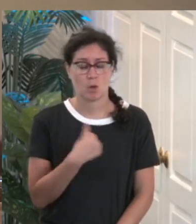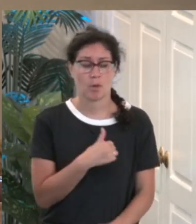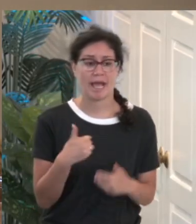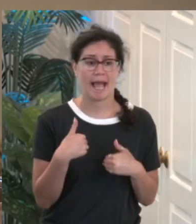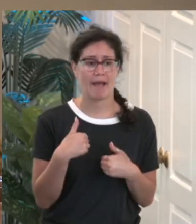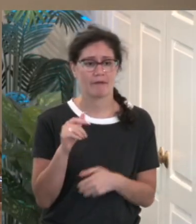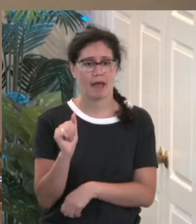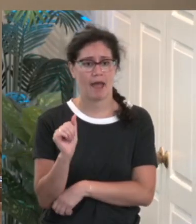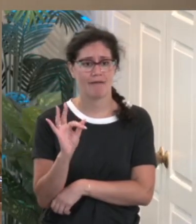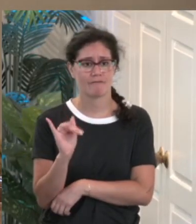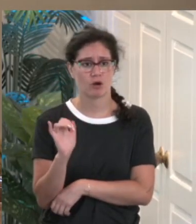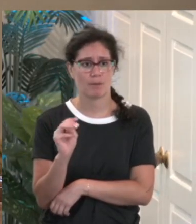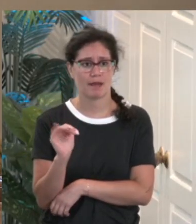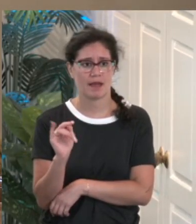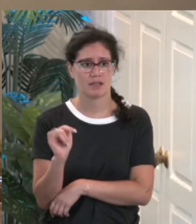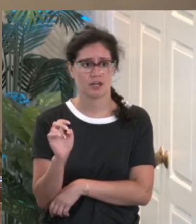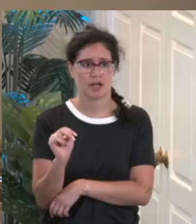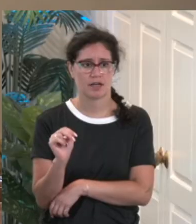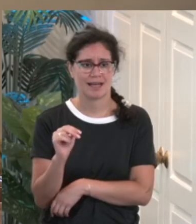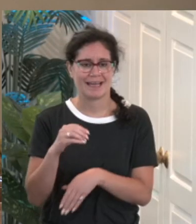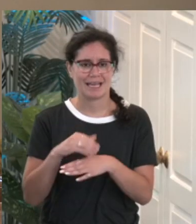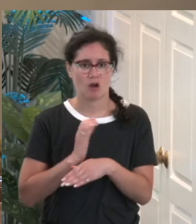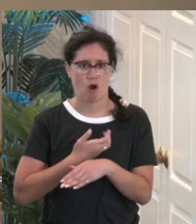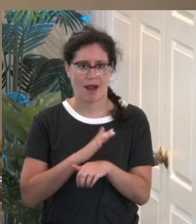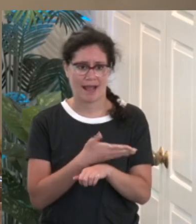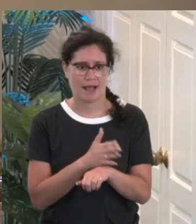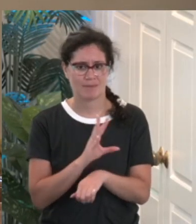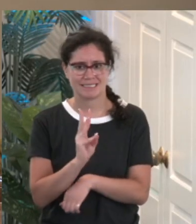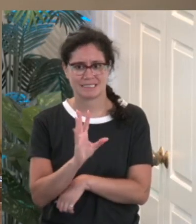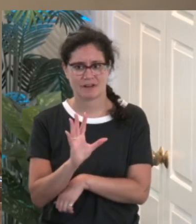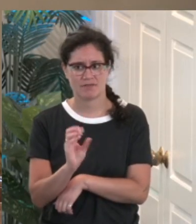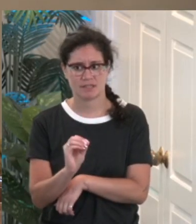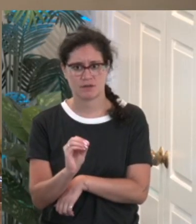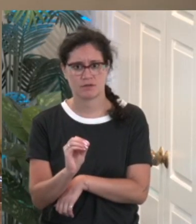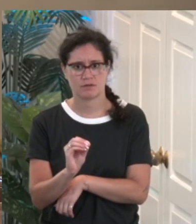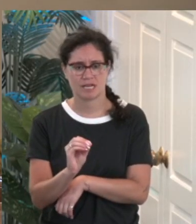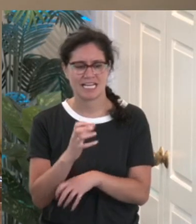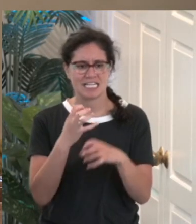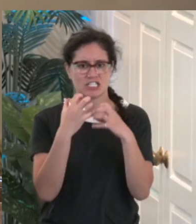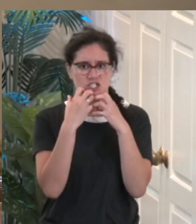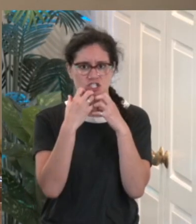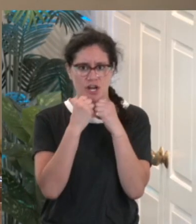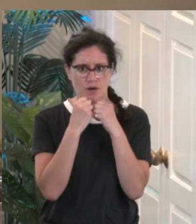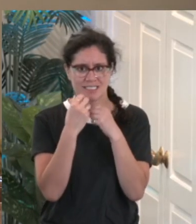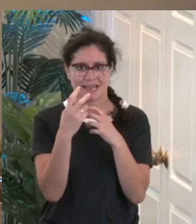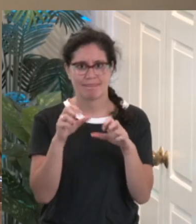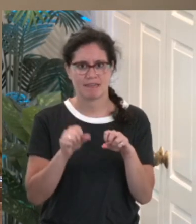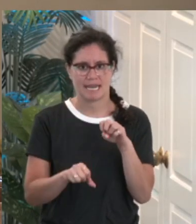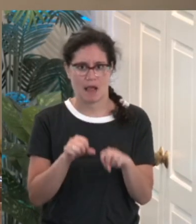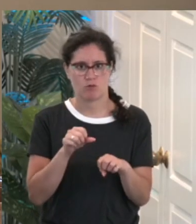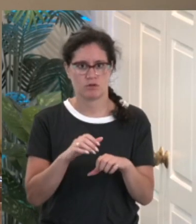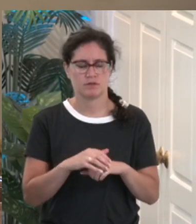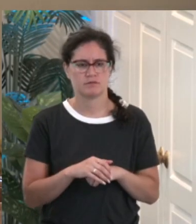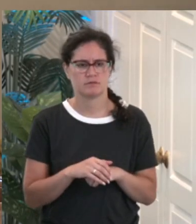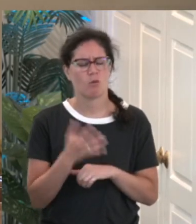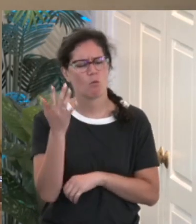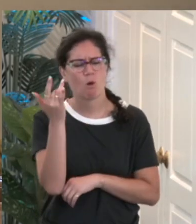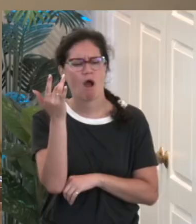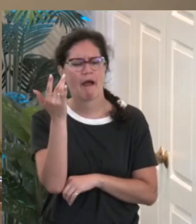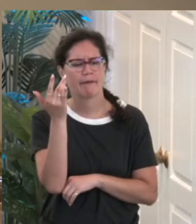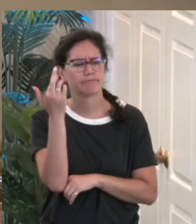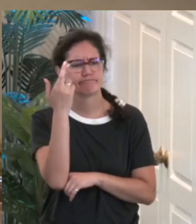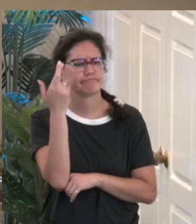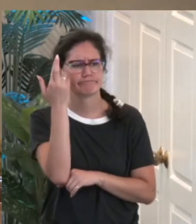affirmation in our hymnals, number 650, that cherish the doubt. Why do we cherish